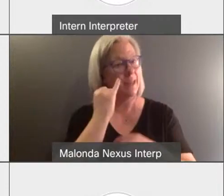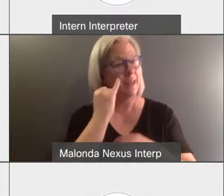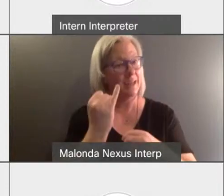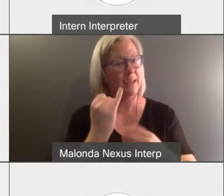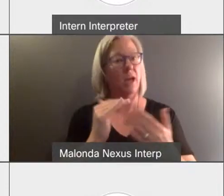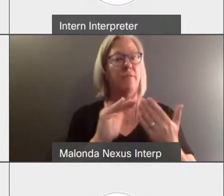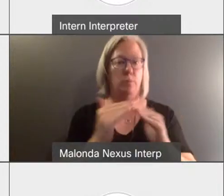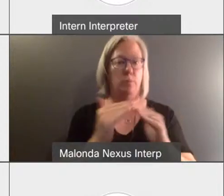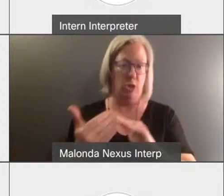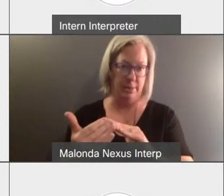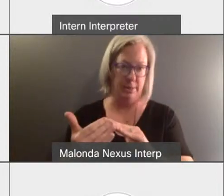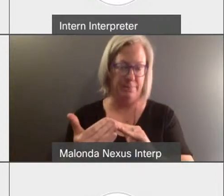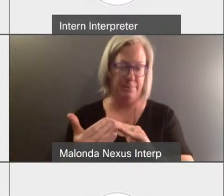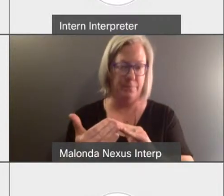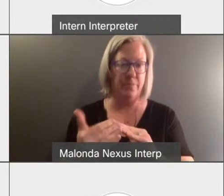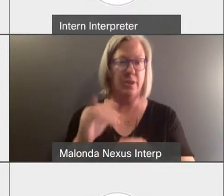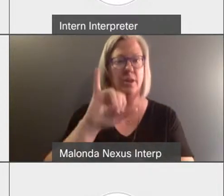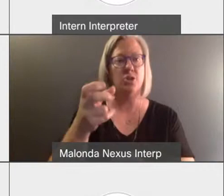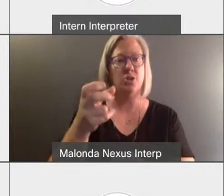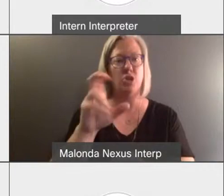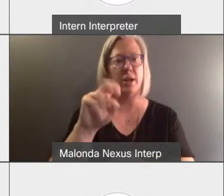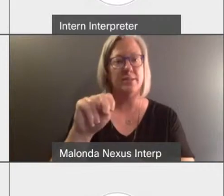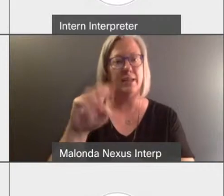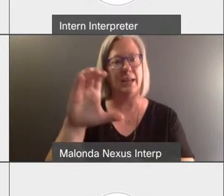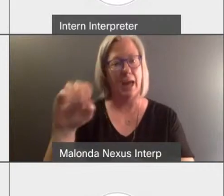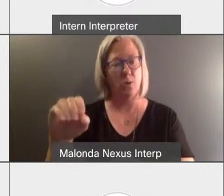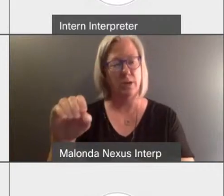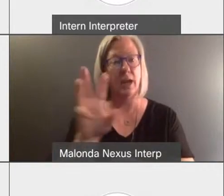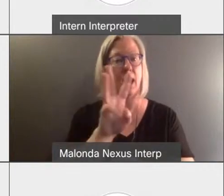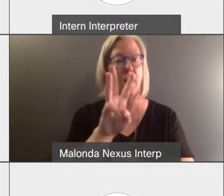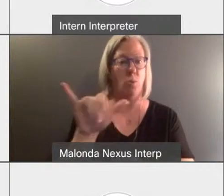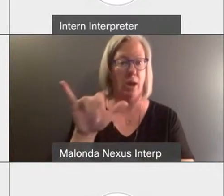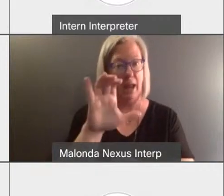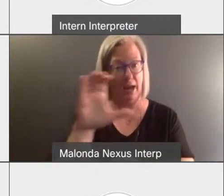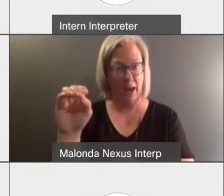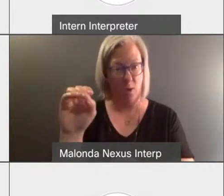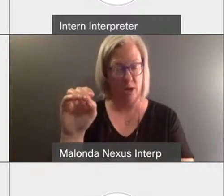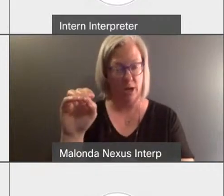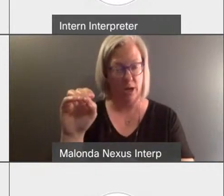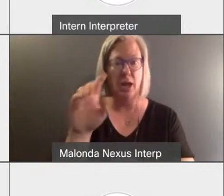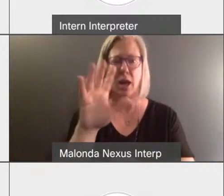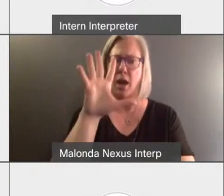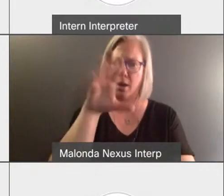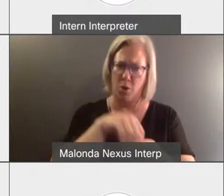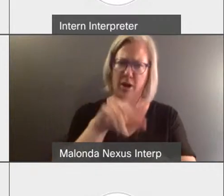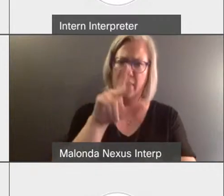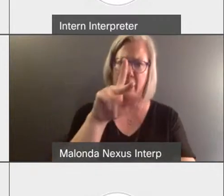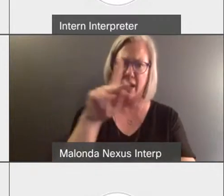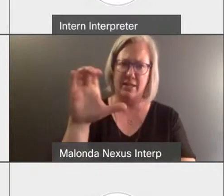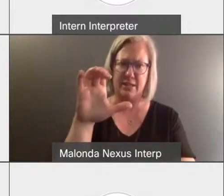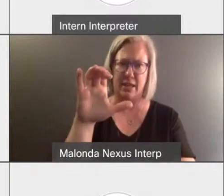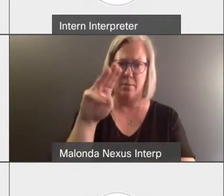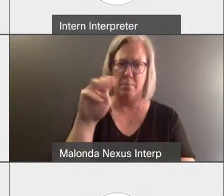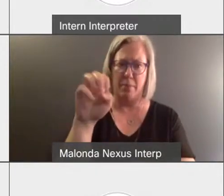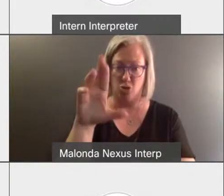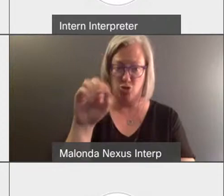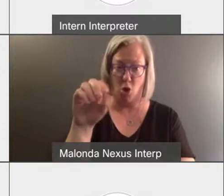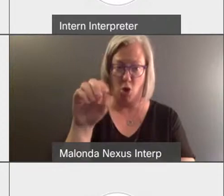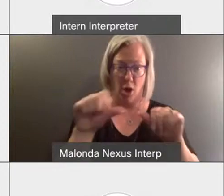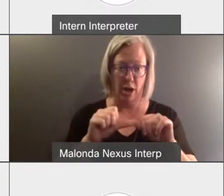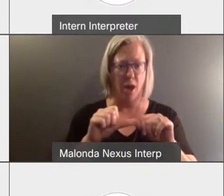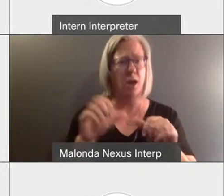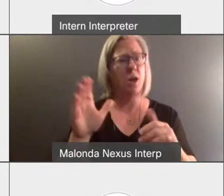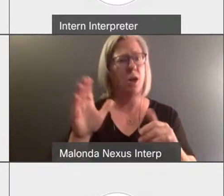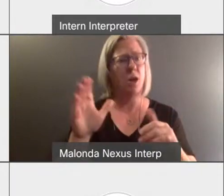community. Johnson County and Wyandotte County, as part of the Kansas City metropolitan area, we